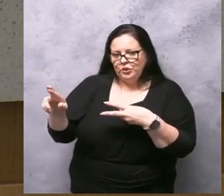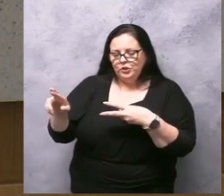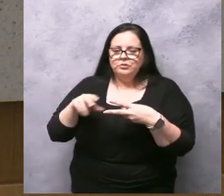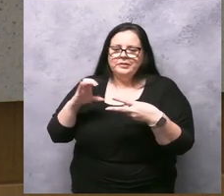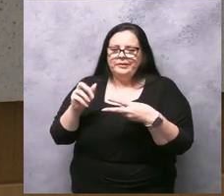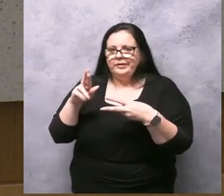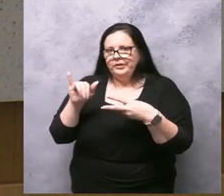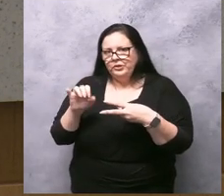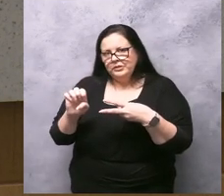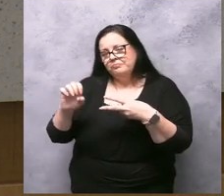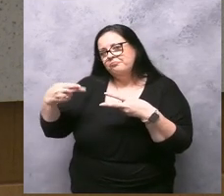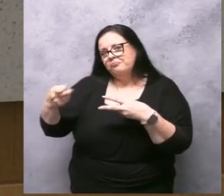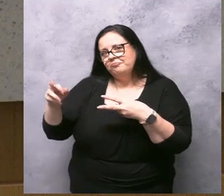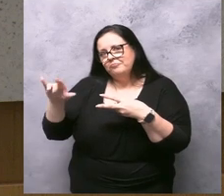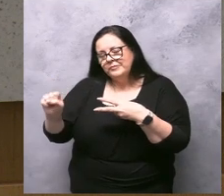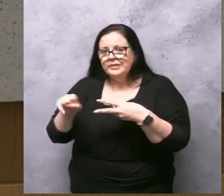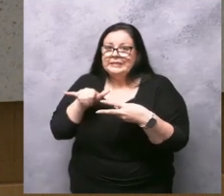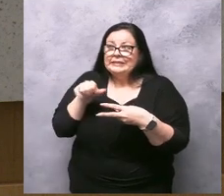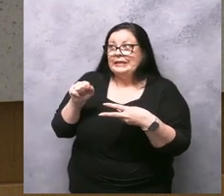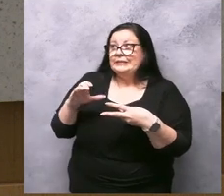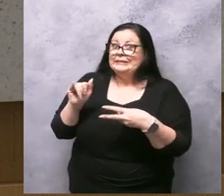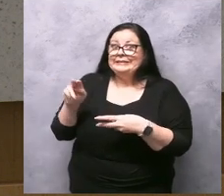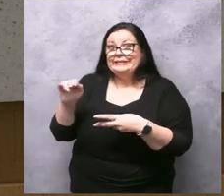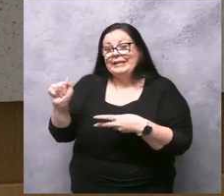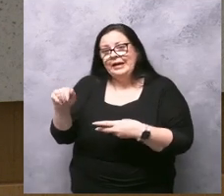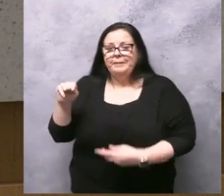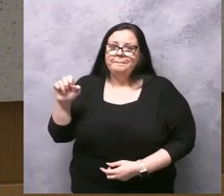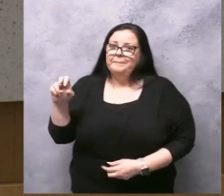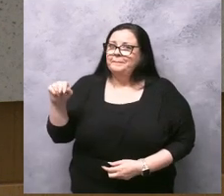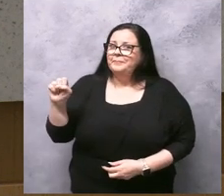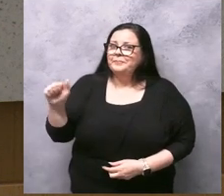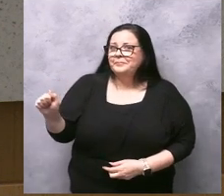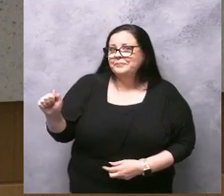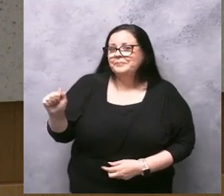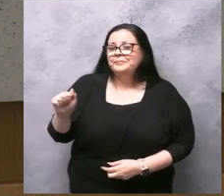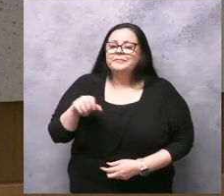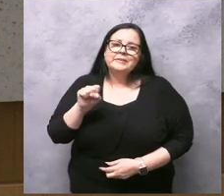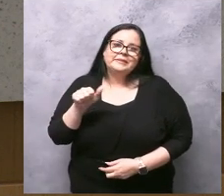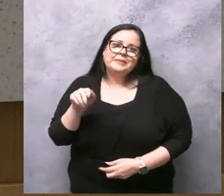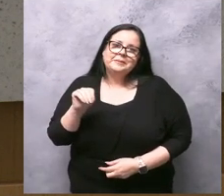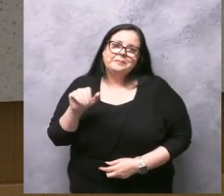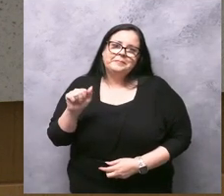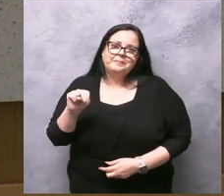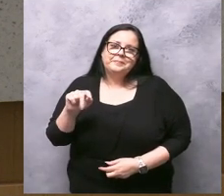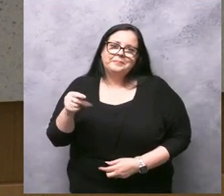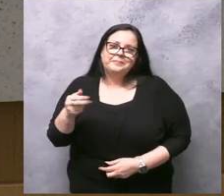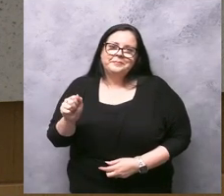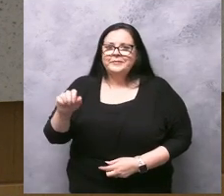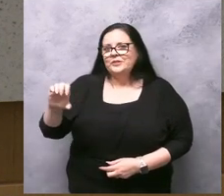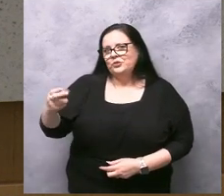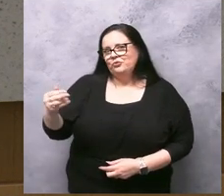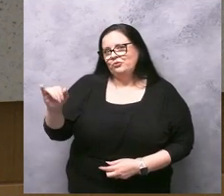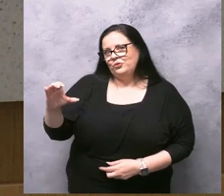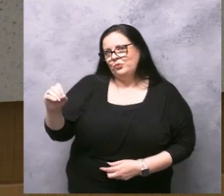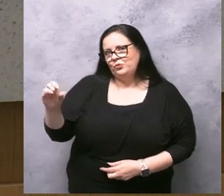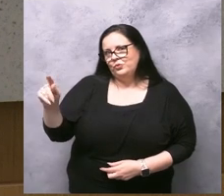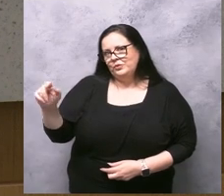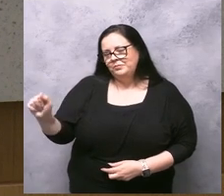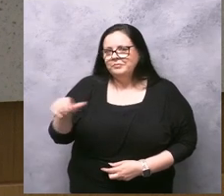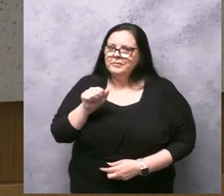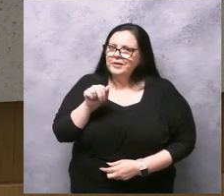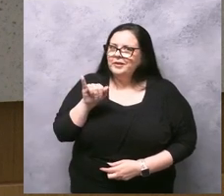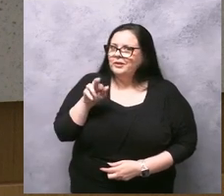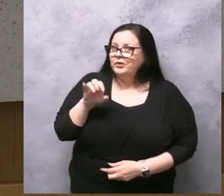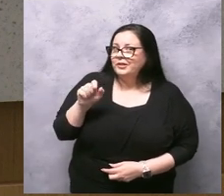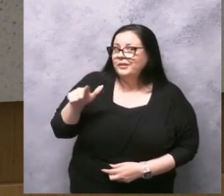Harris, Yasina Menza, Samantha Chakota, and then Ariel Shackelford.